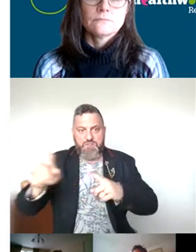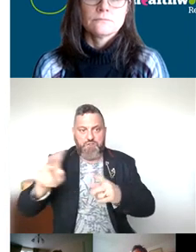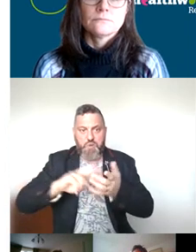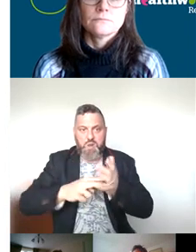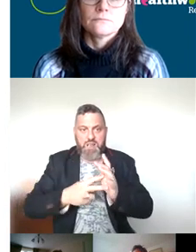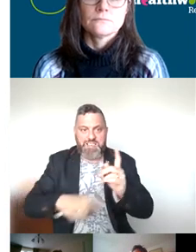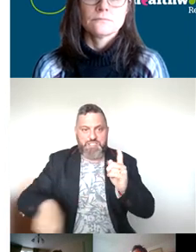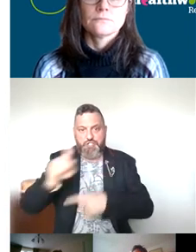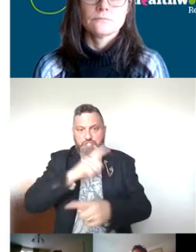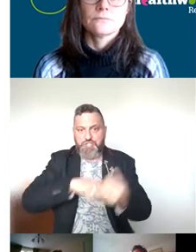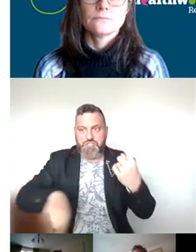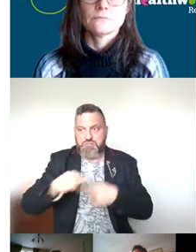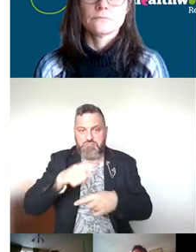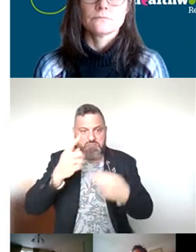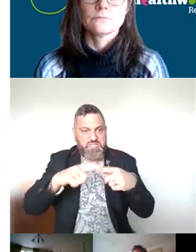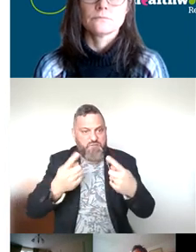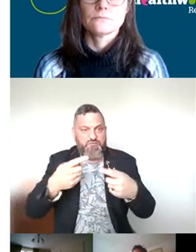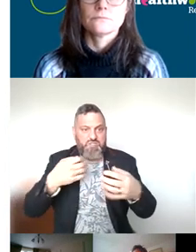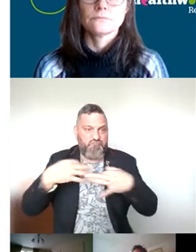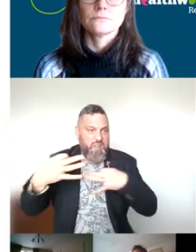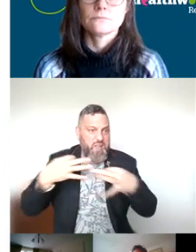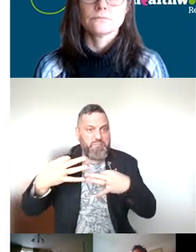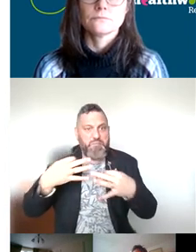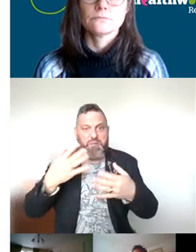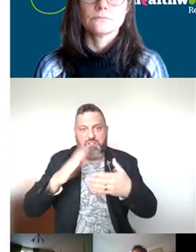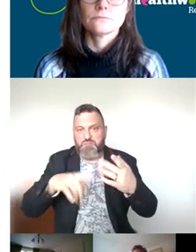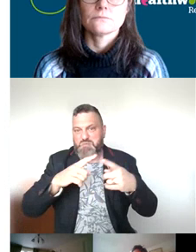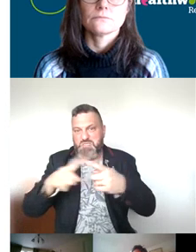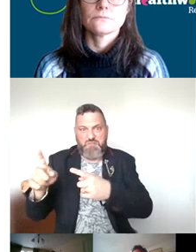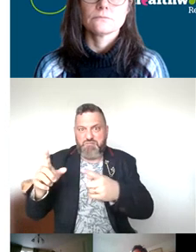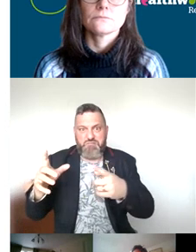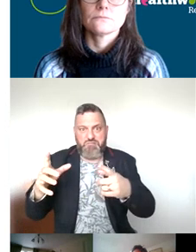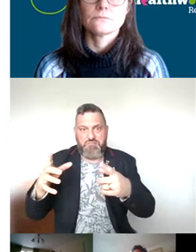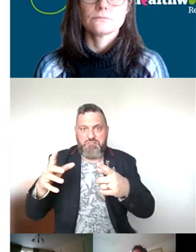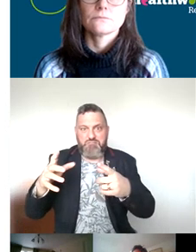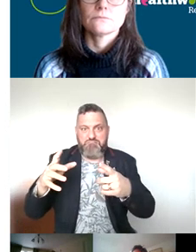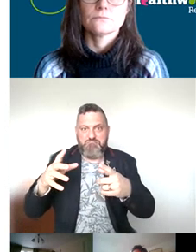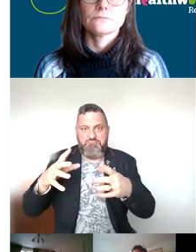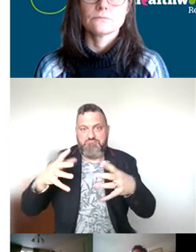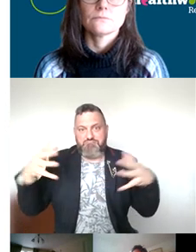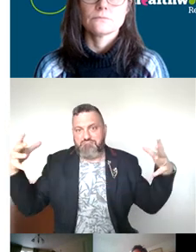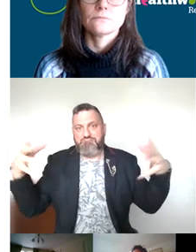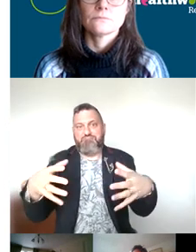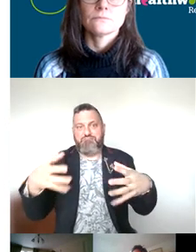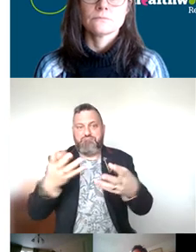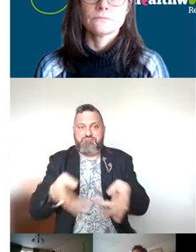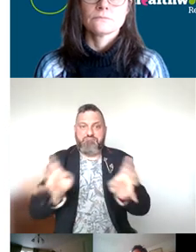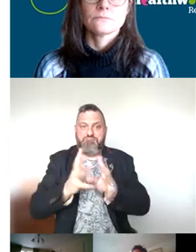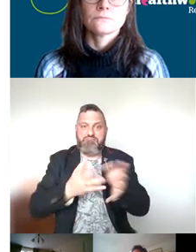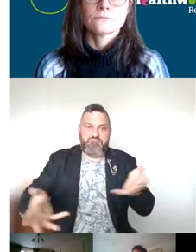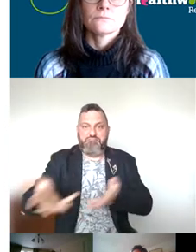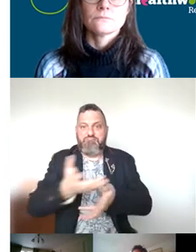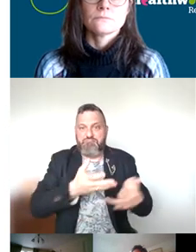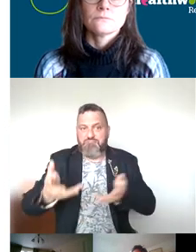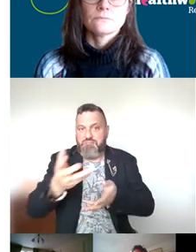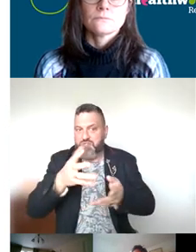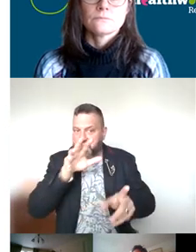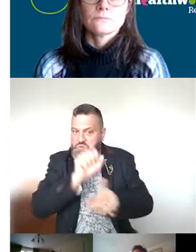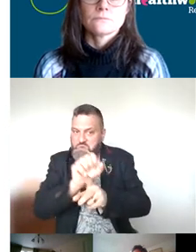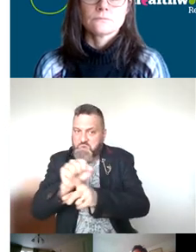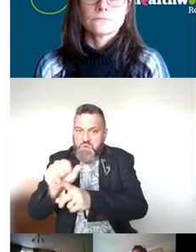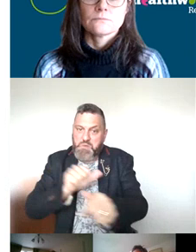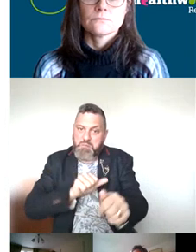organisations and representatives from a variety of different backgrounds to help us to understand what are the things that we can do that would